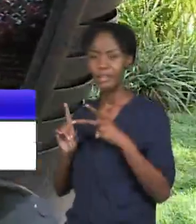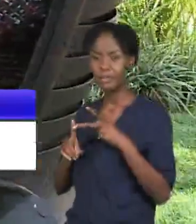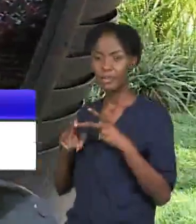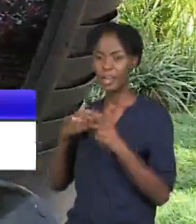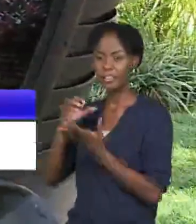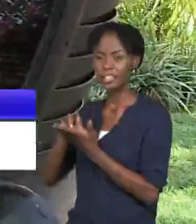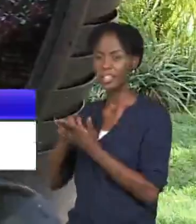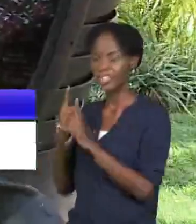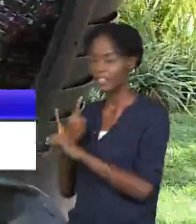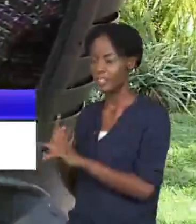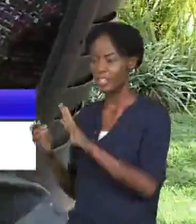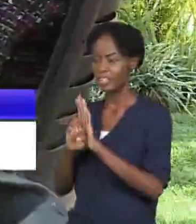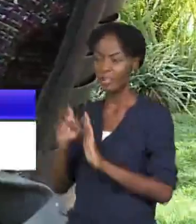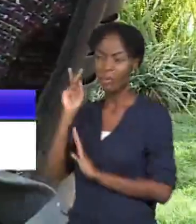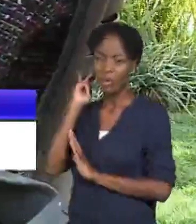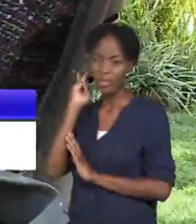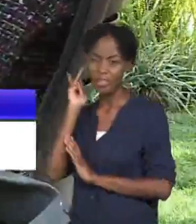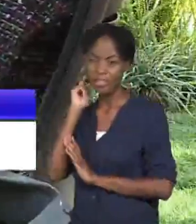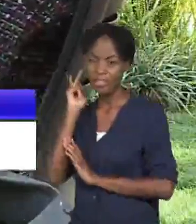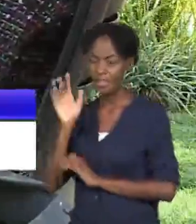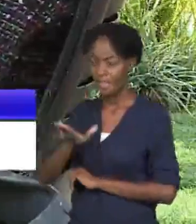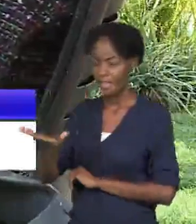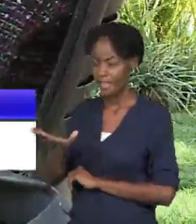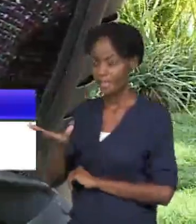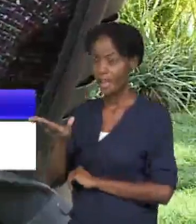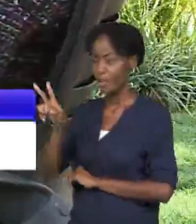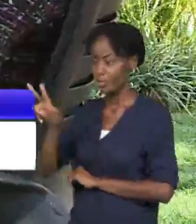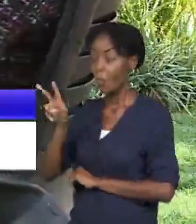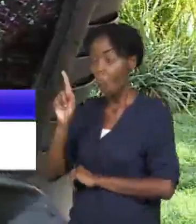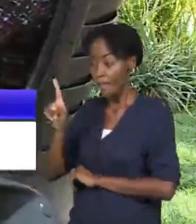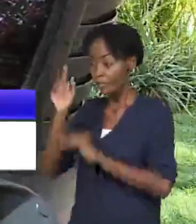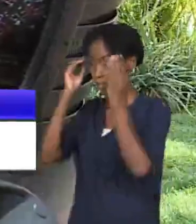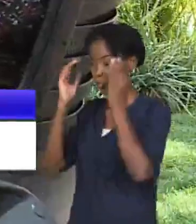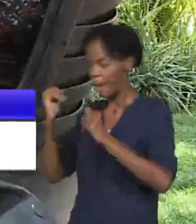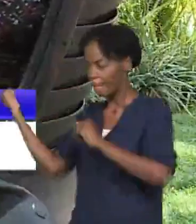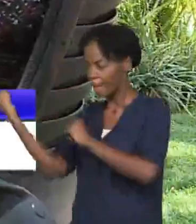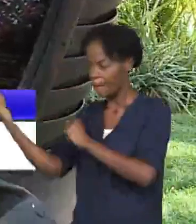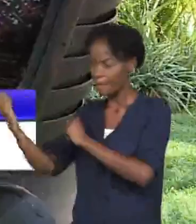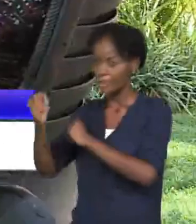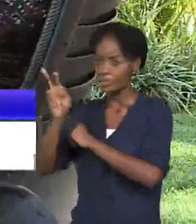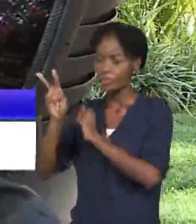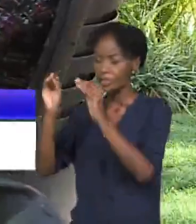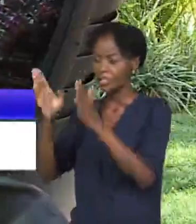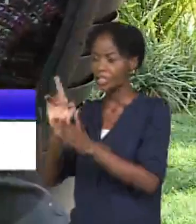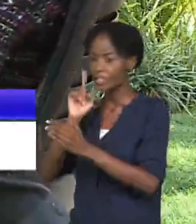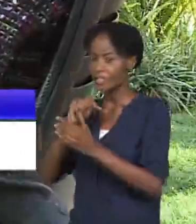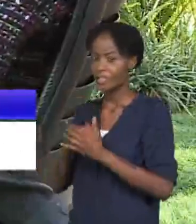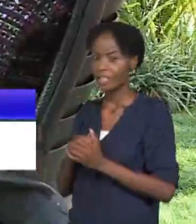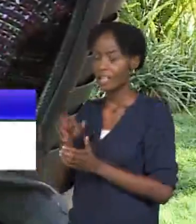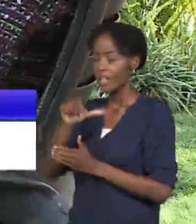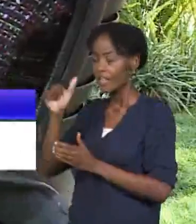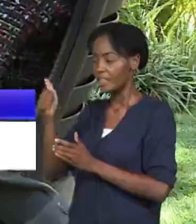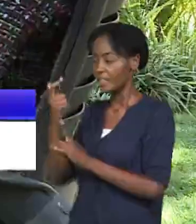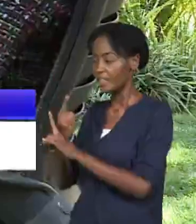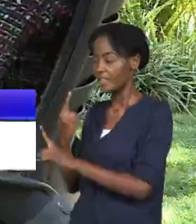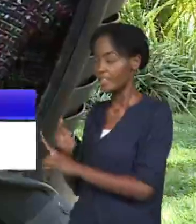cases in Kisii, for example. There was a student who stabbed 2 teachers, almost to death. Now, so many other cases have come